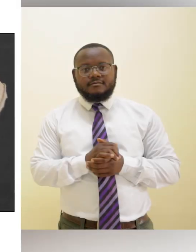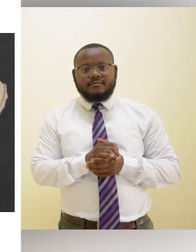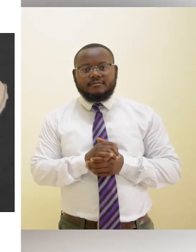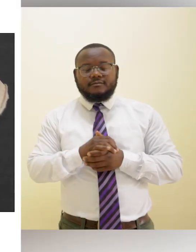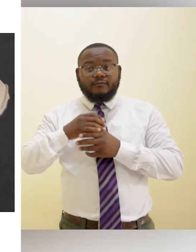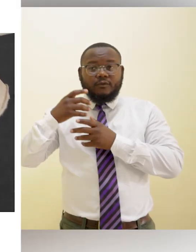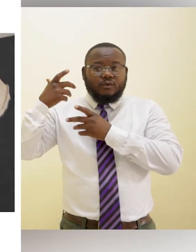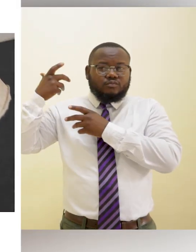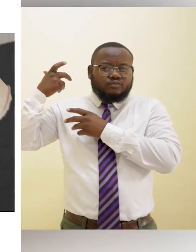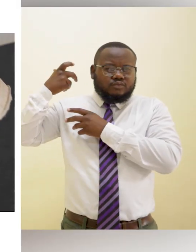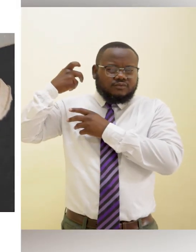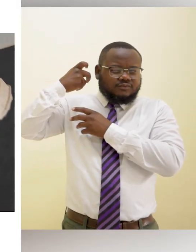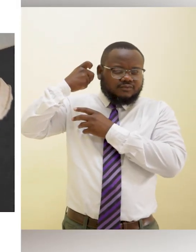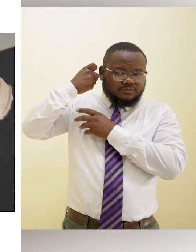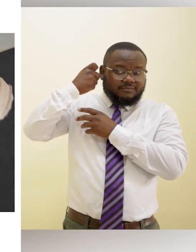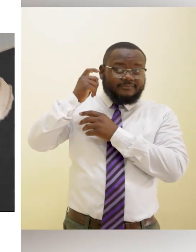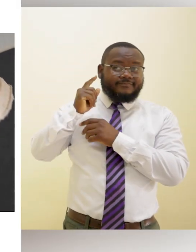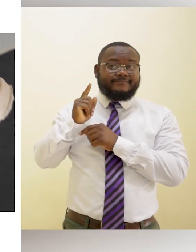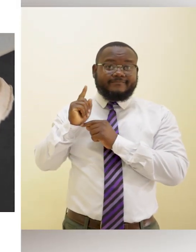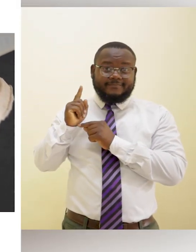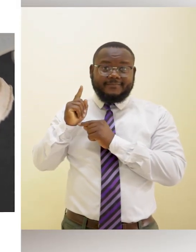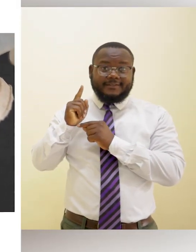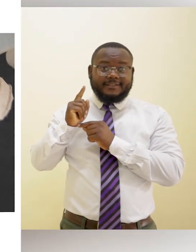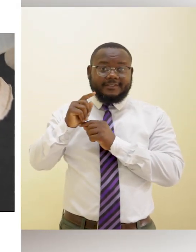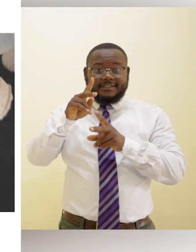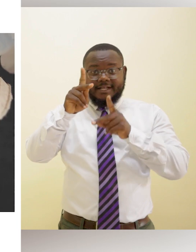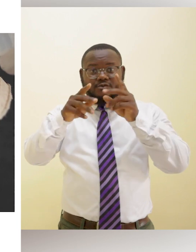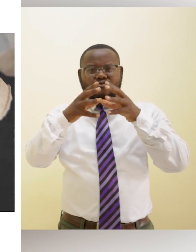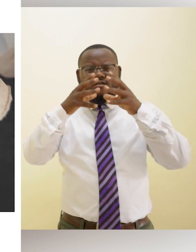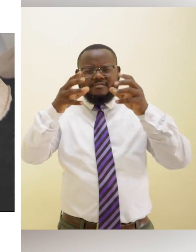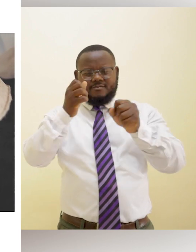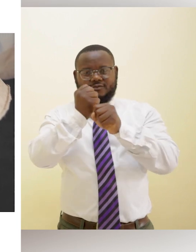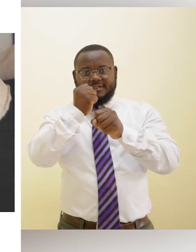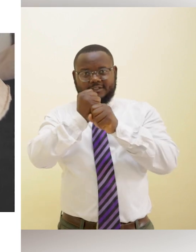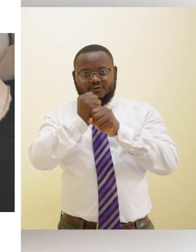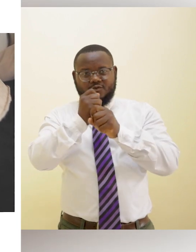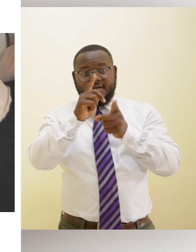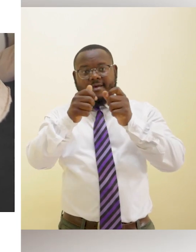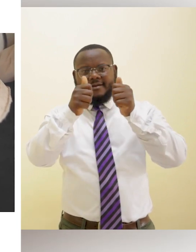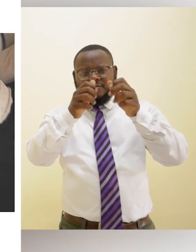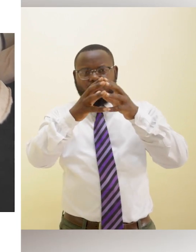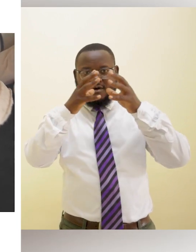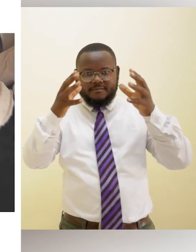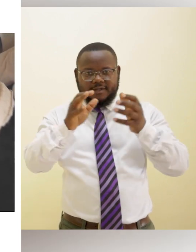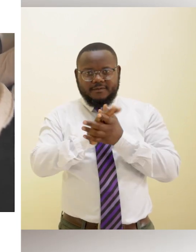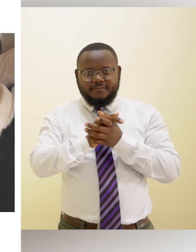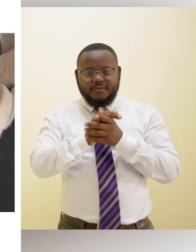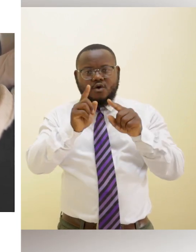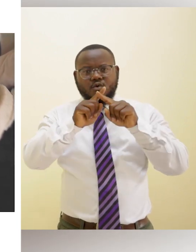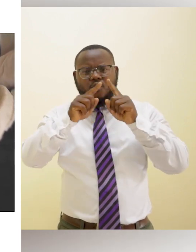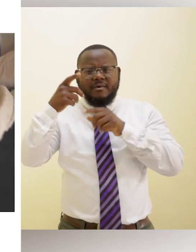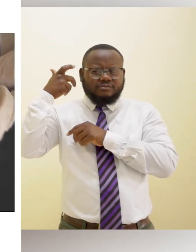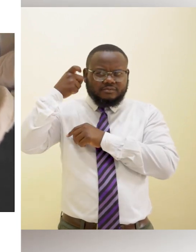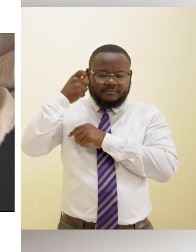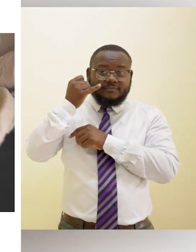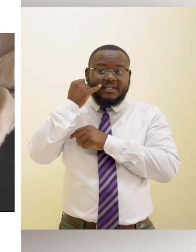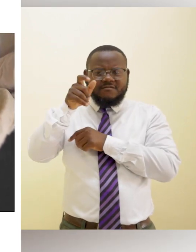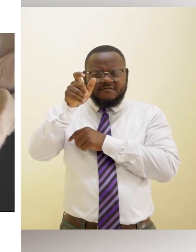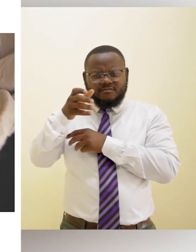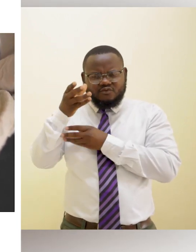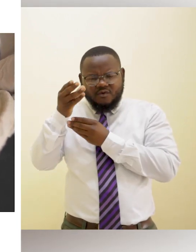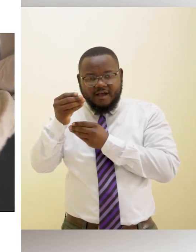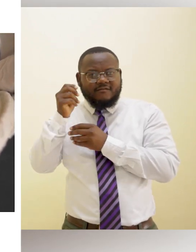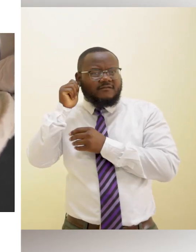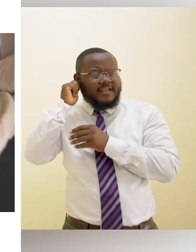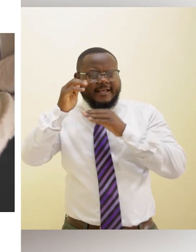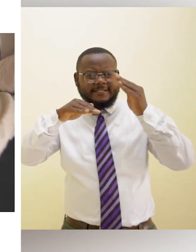Ear irrigation using a syringe is widely practiced and generally effective. But don't irrigate if the patient has a perforated